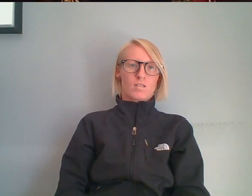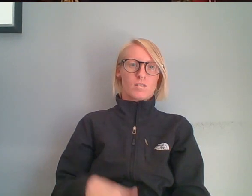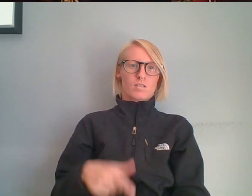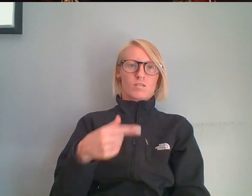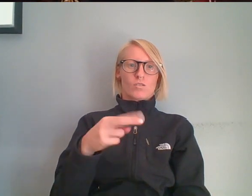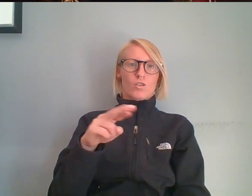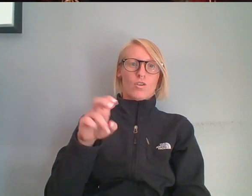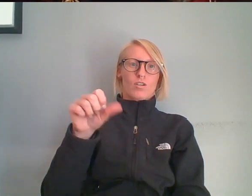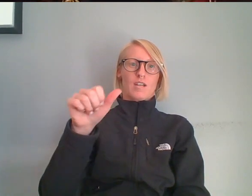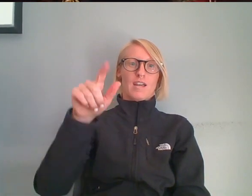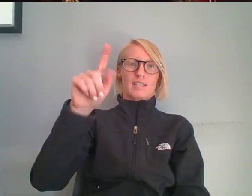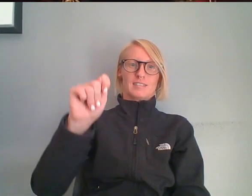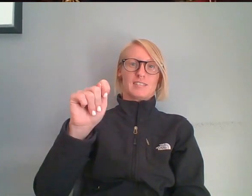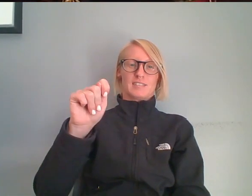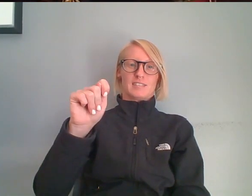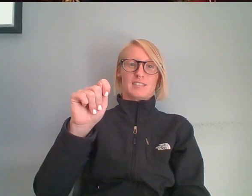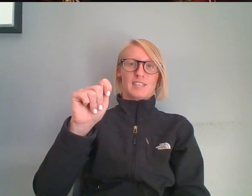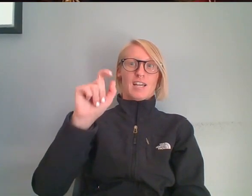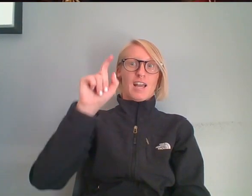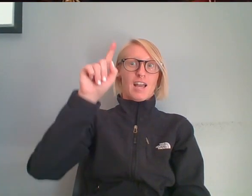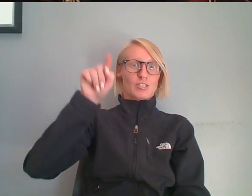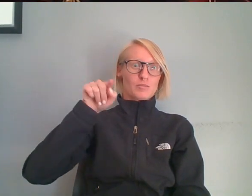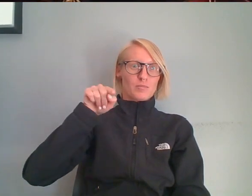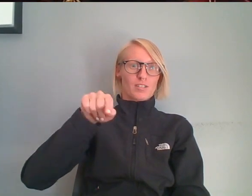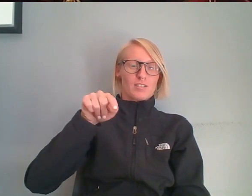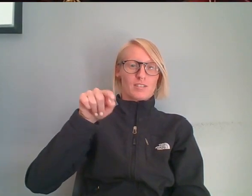GREAT exclamation point.